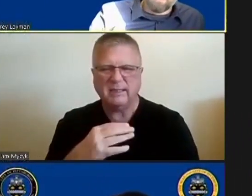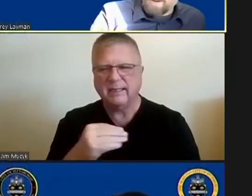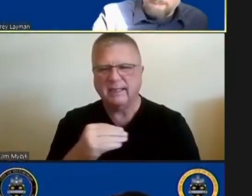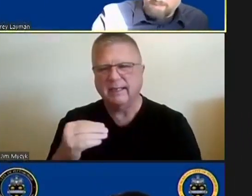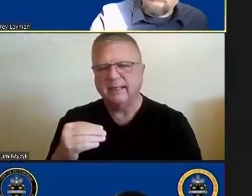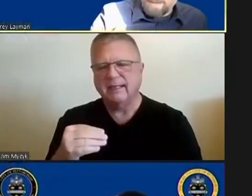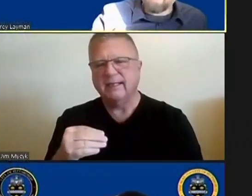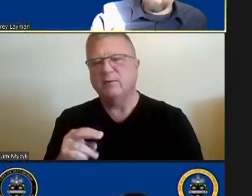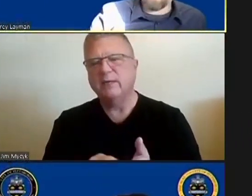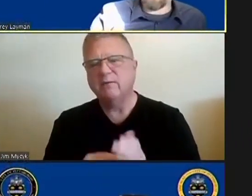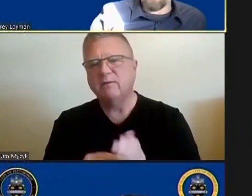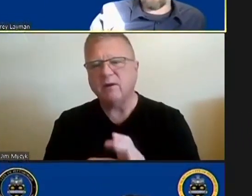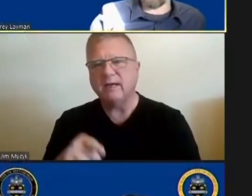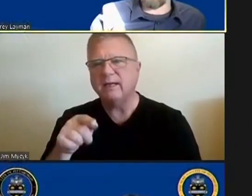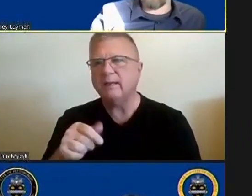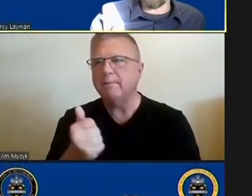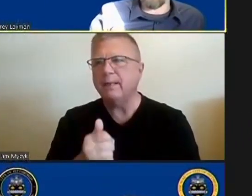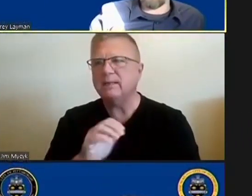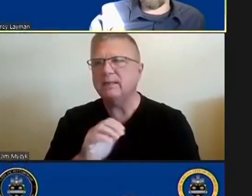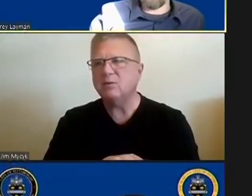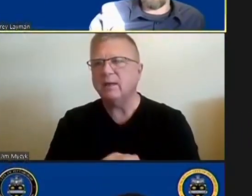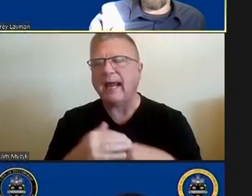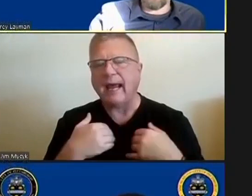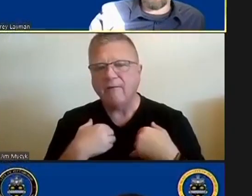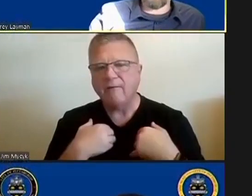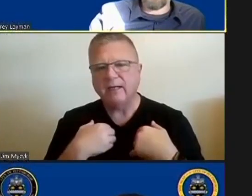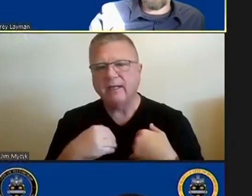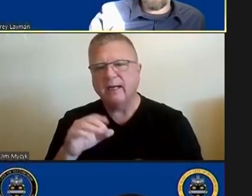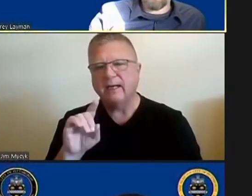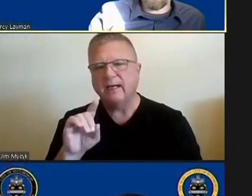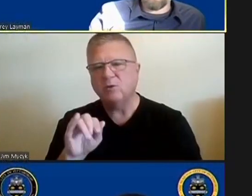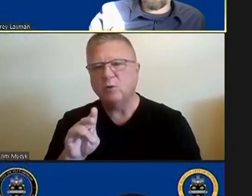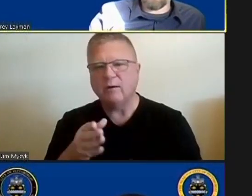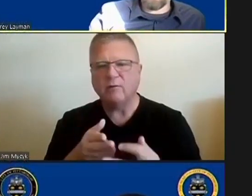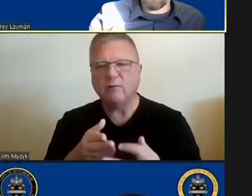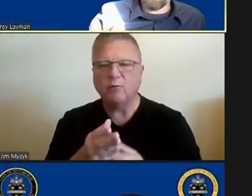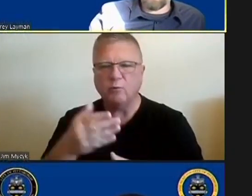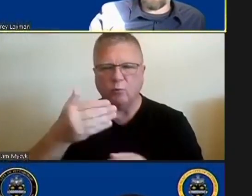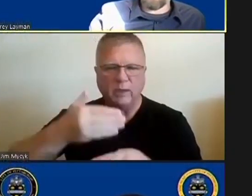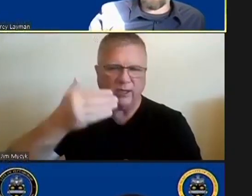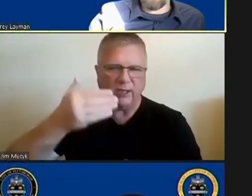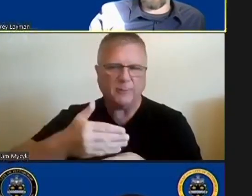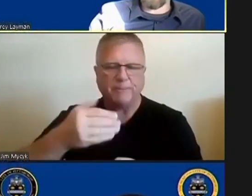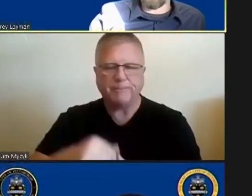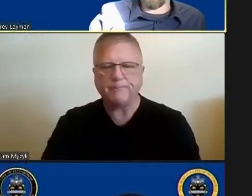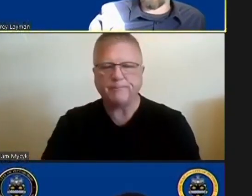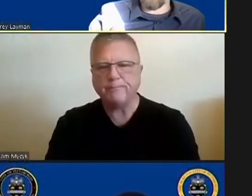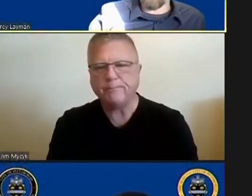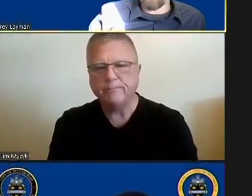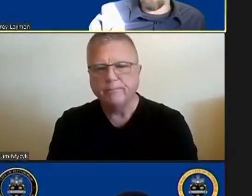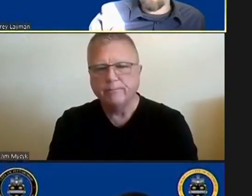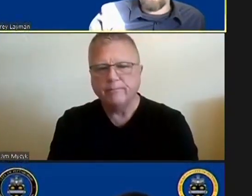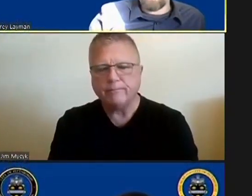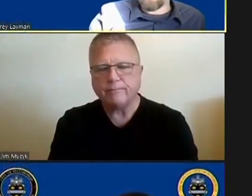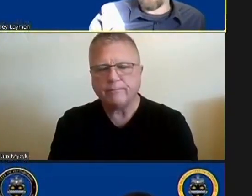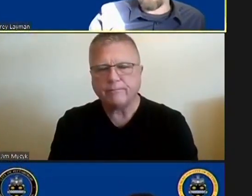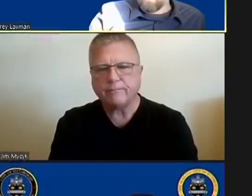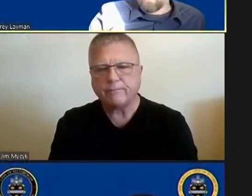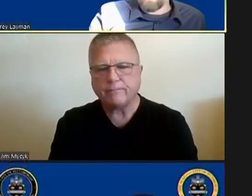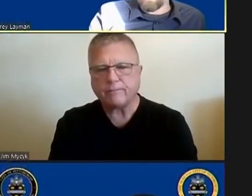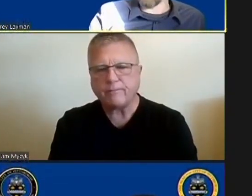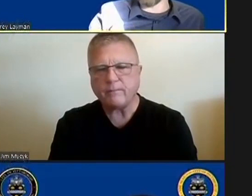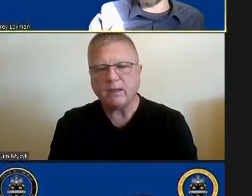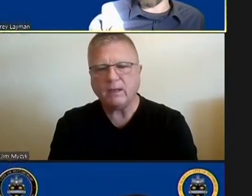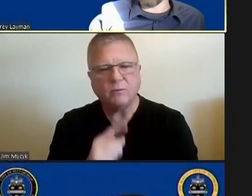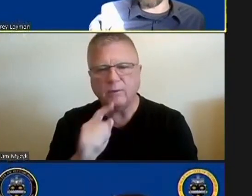defining them based on having a drive-through window. And then the really